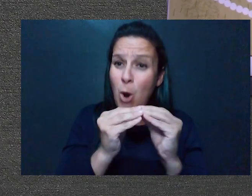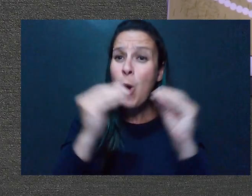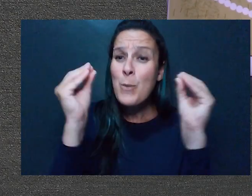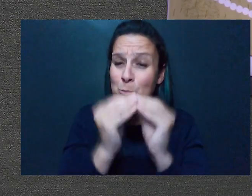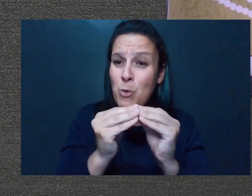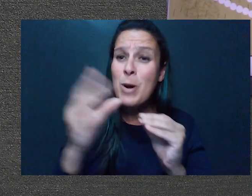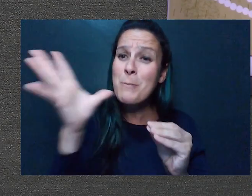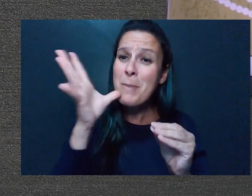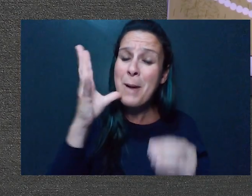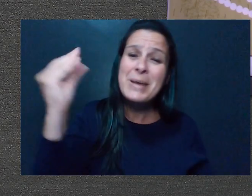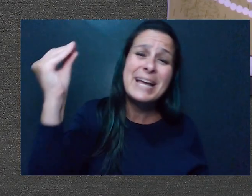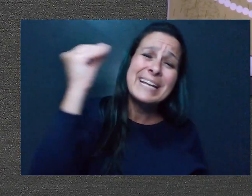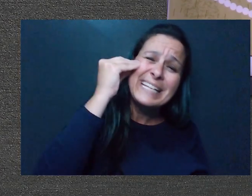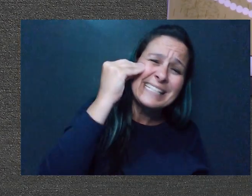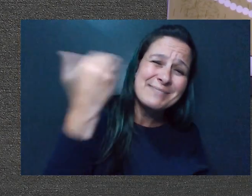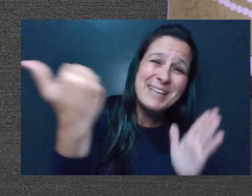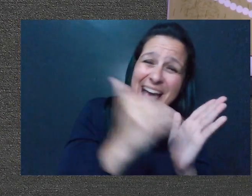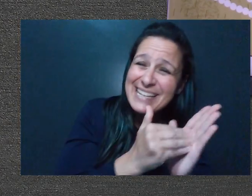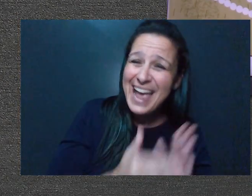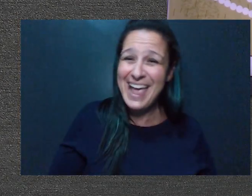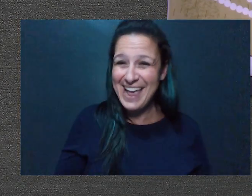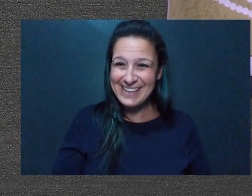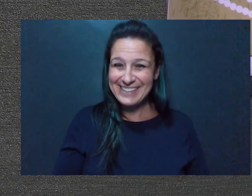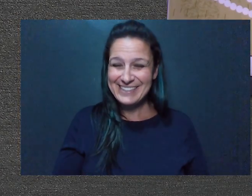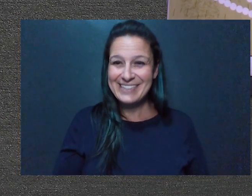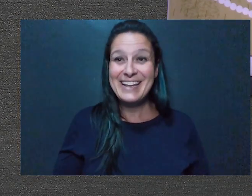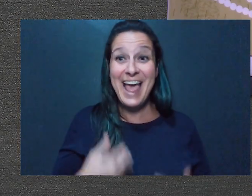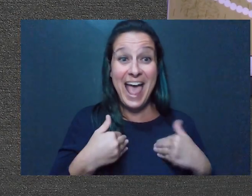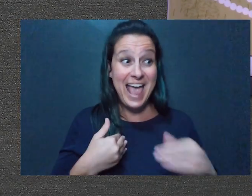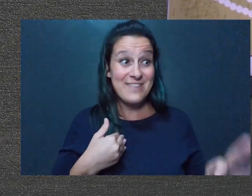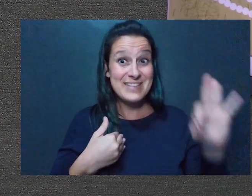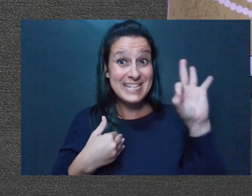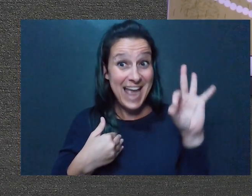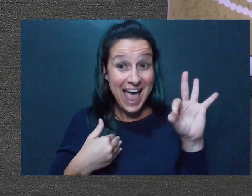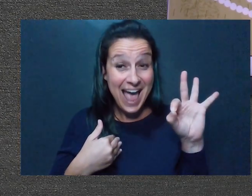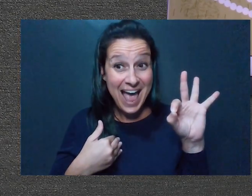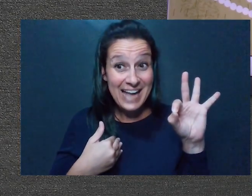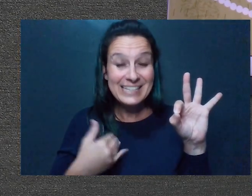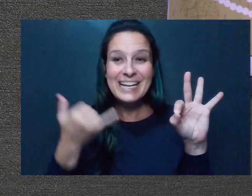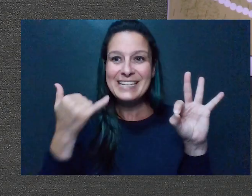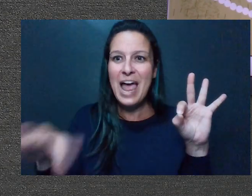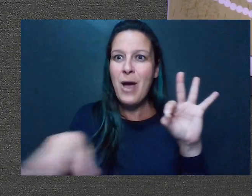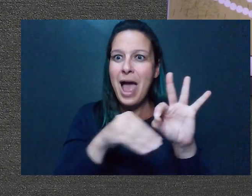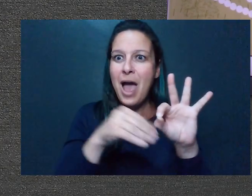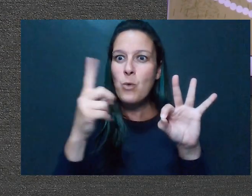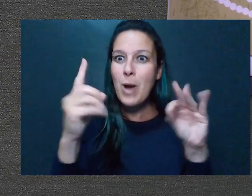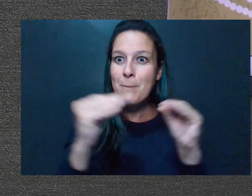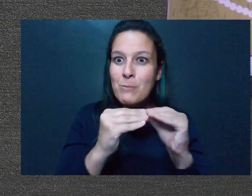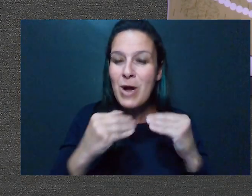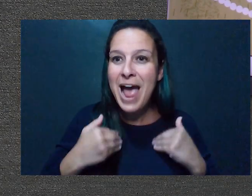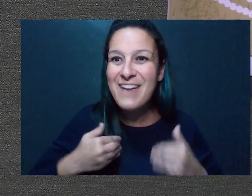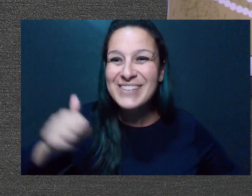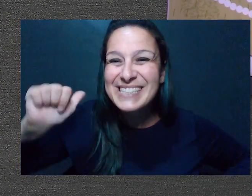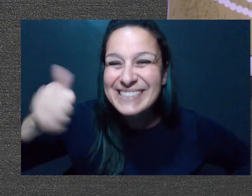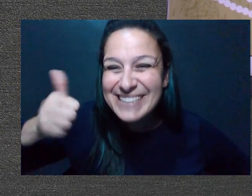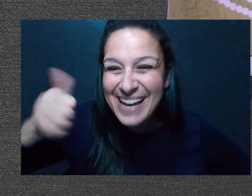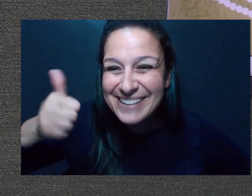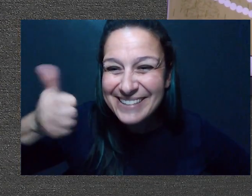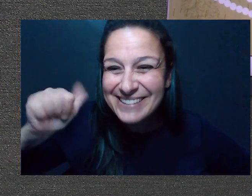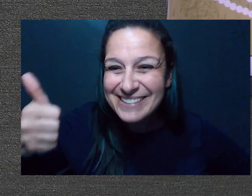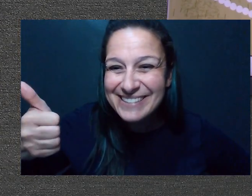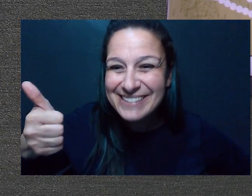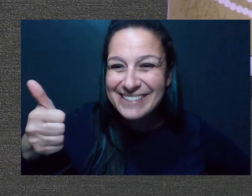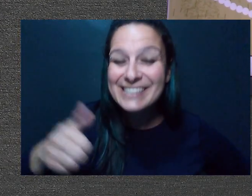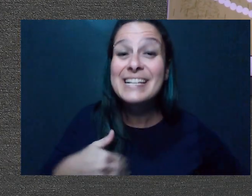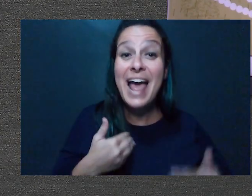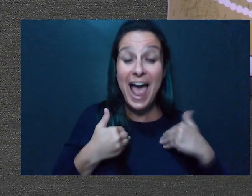More, Mama. Kiss me again. I have 9. Now I have 10. So